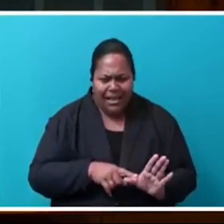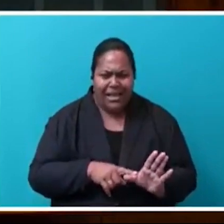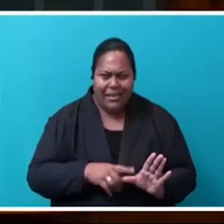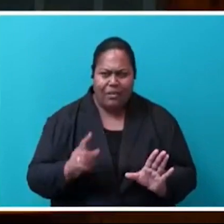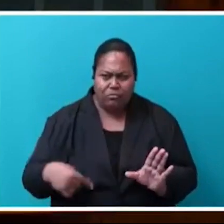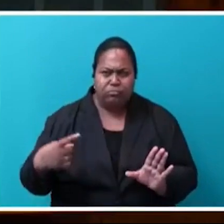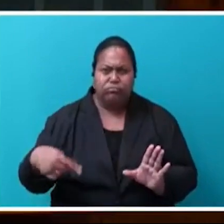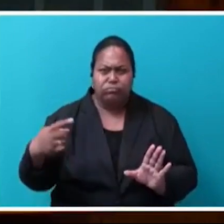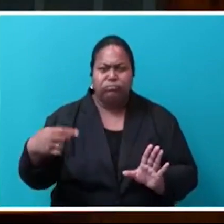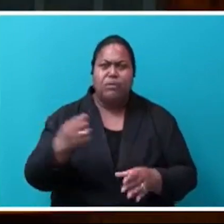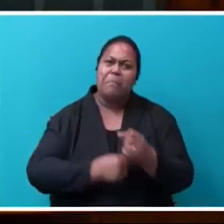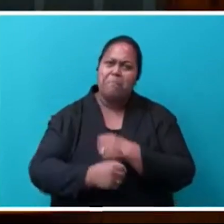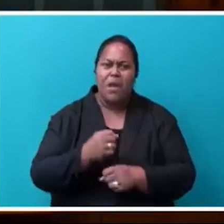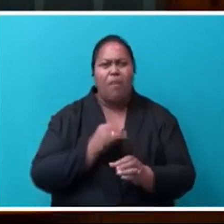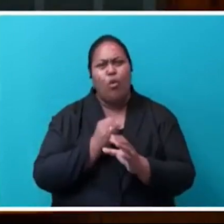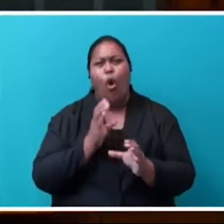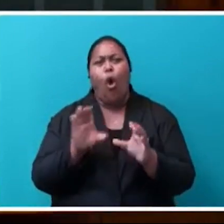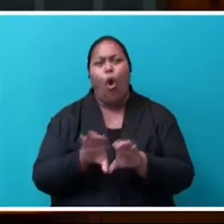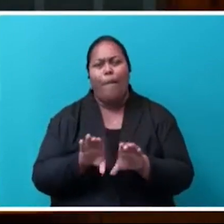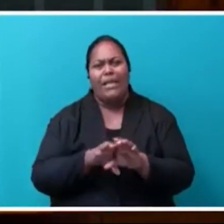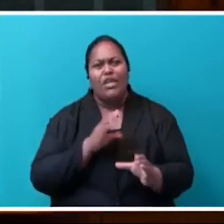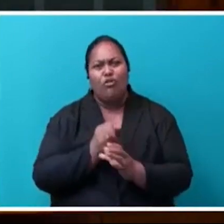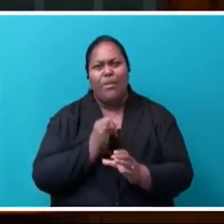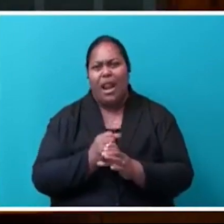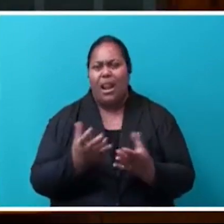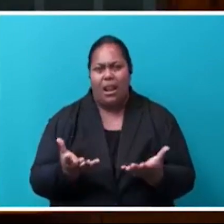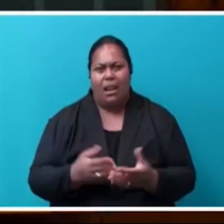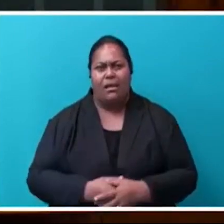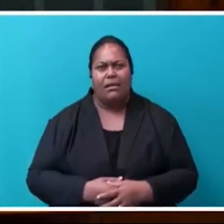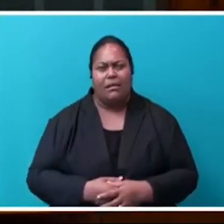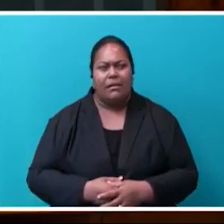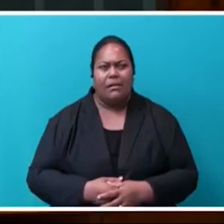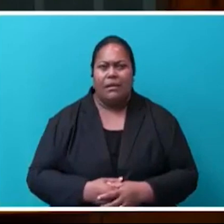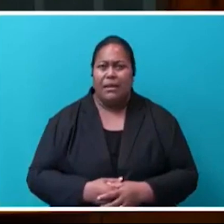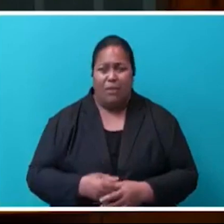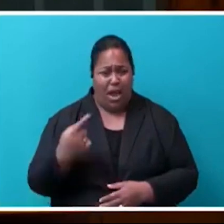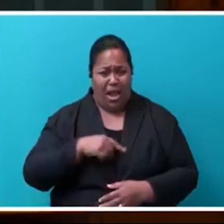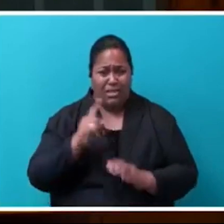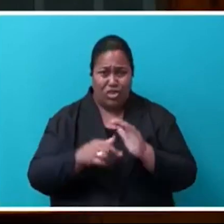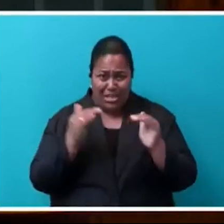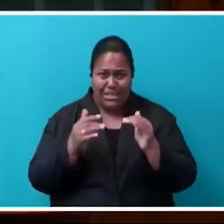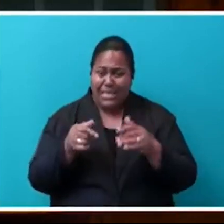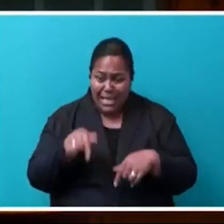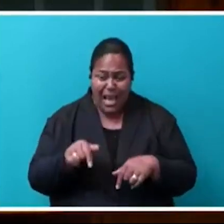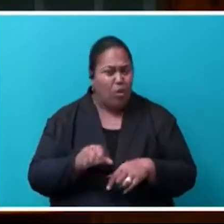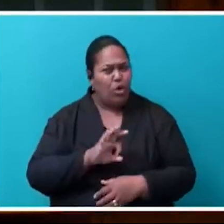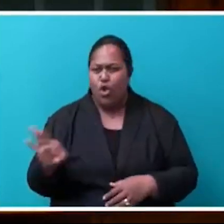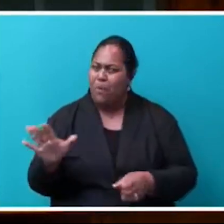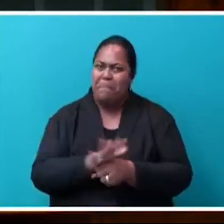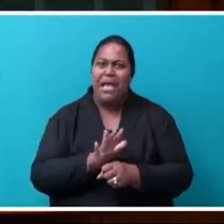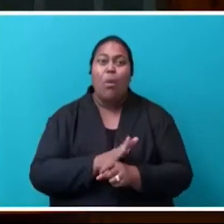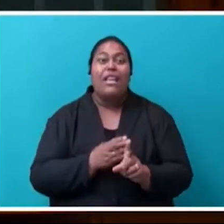become common criminal. The problem in our justice system is that we have not created sufficient diversion. We have